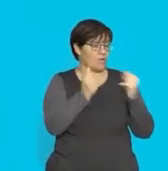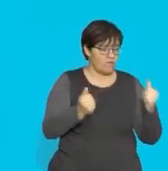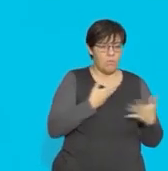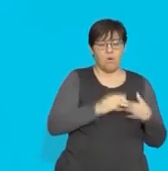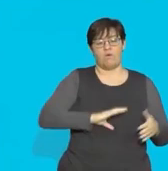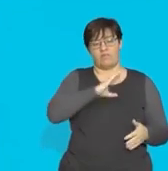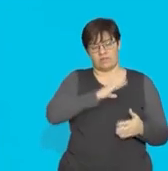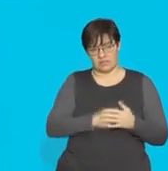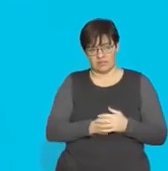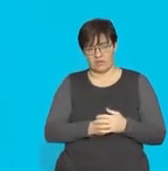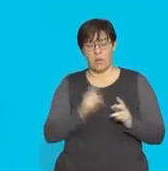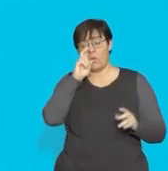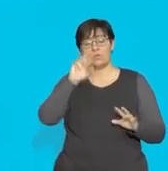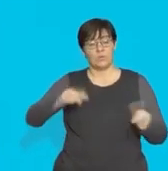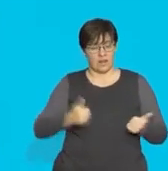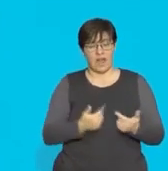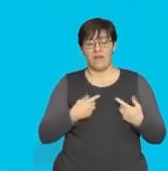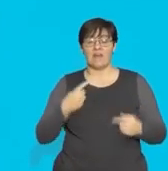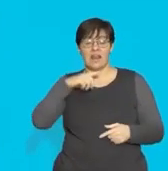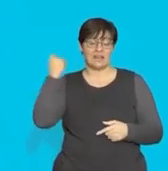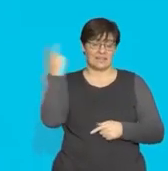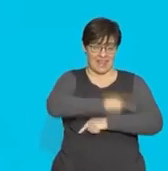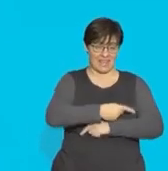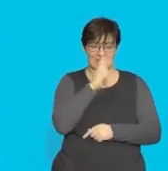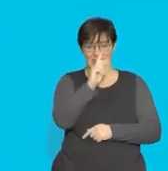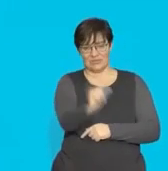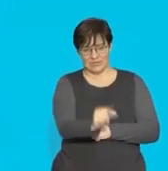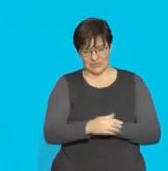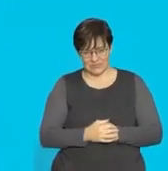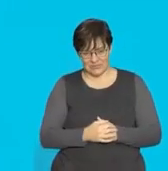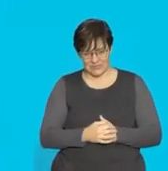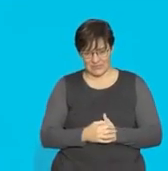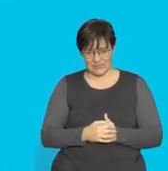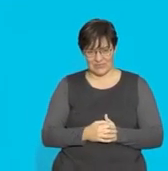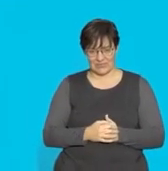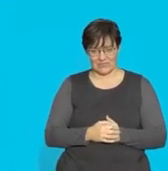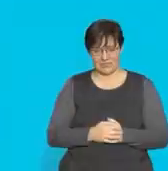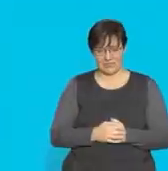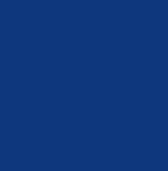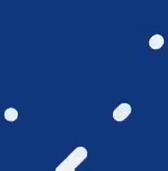with some of these problems confidently. Wish you well. Have a baie lekker day. See you soon.